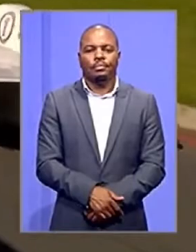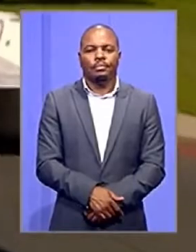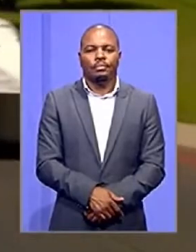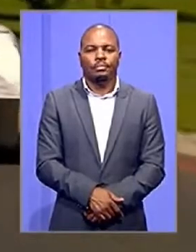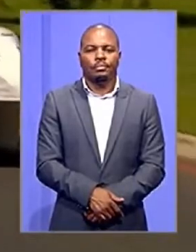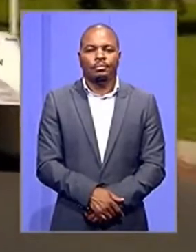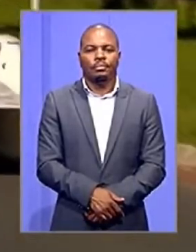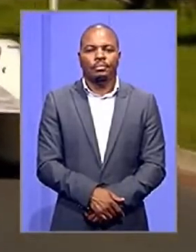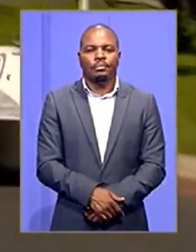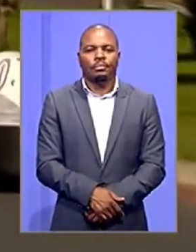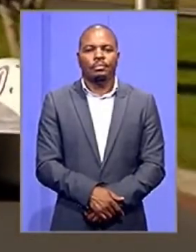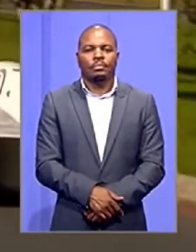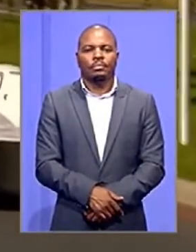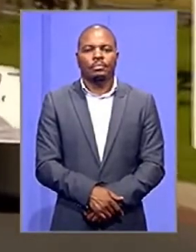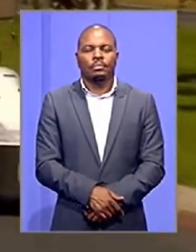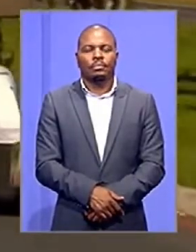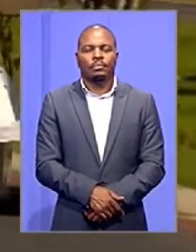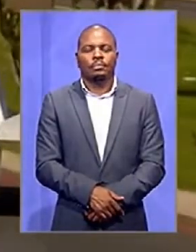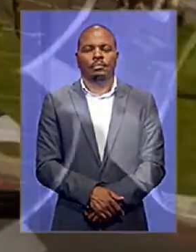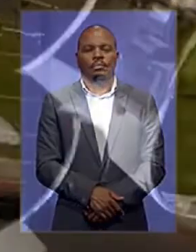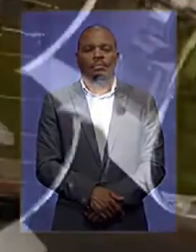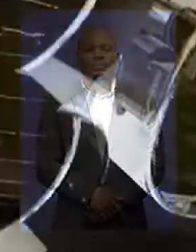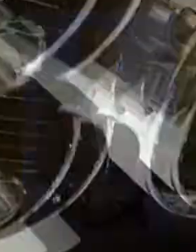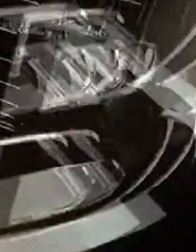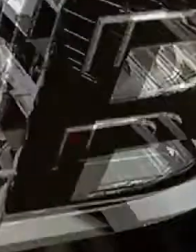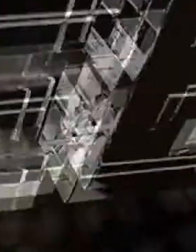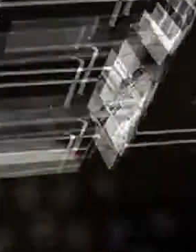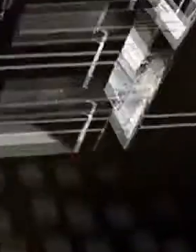SABC News, Pretoria.